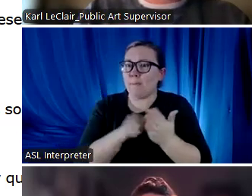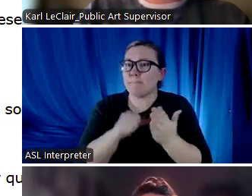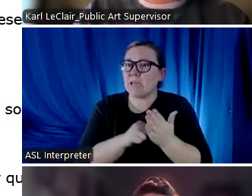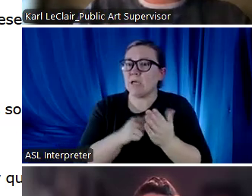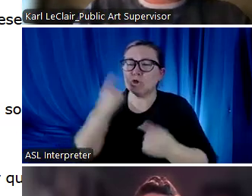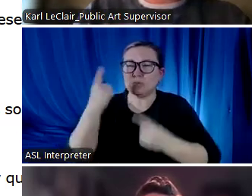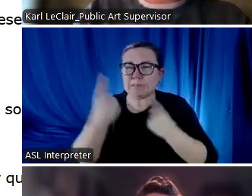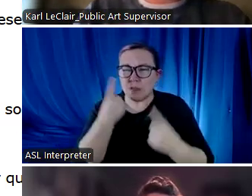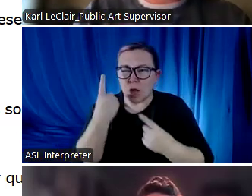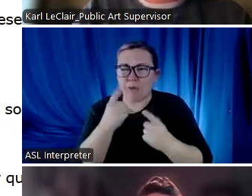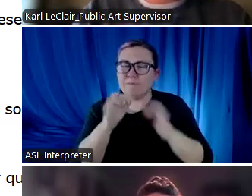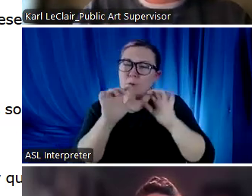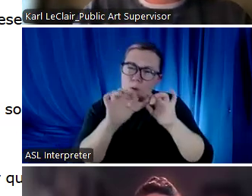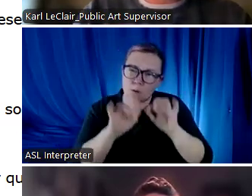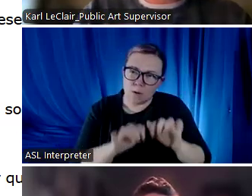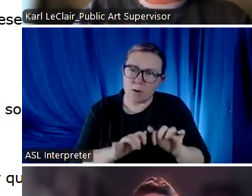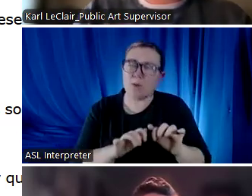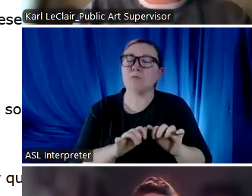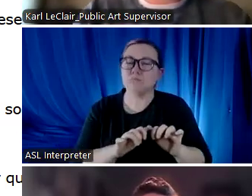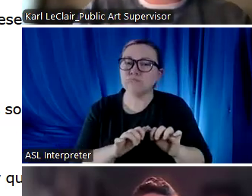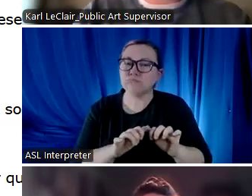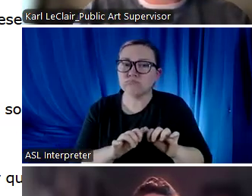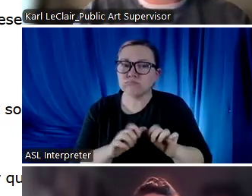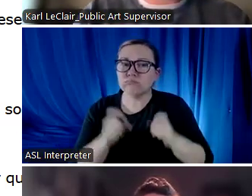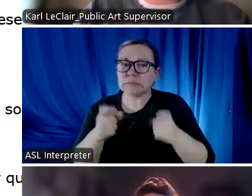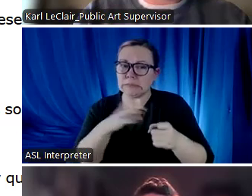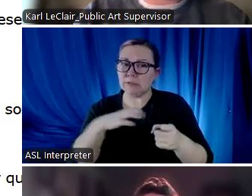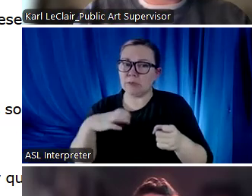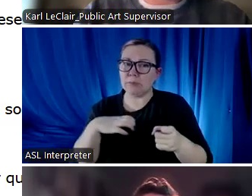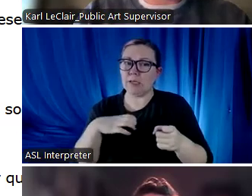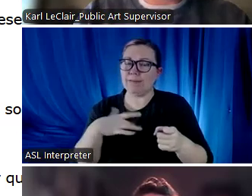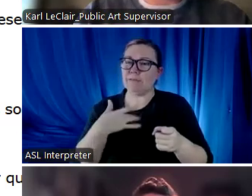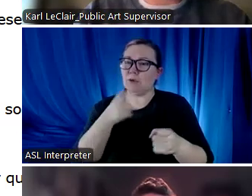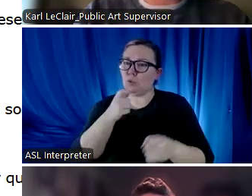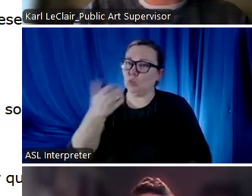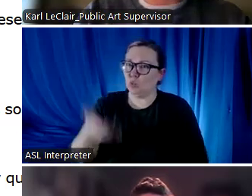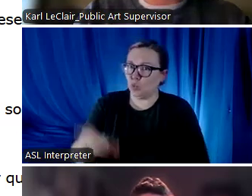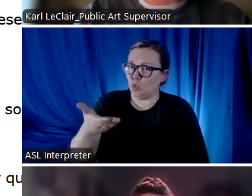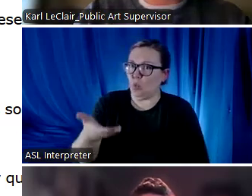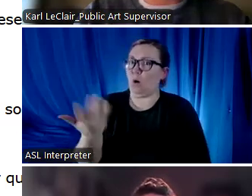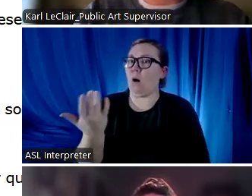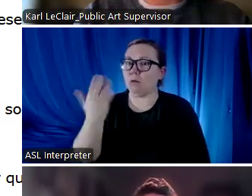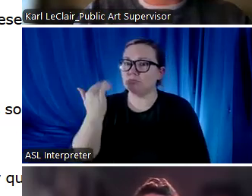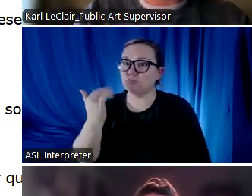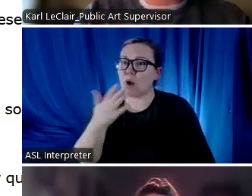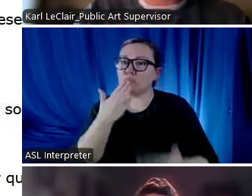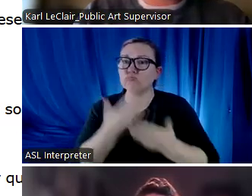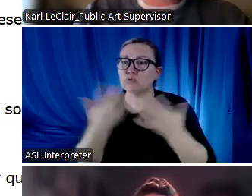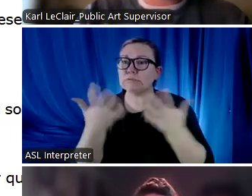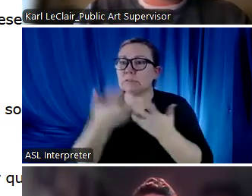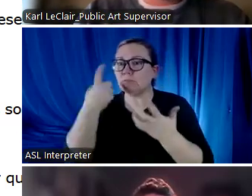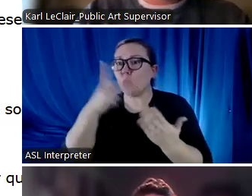thoughtful, and yeah, give the committee a sense of who you are and why you're a good fit for the project.